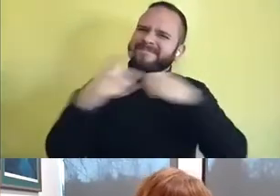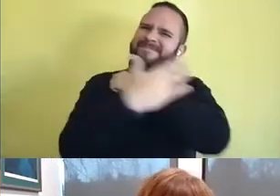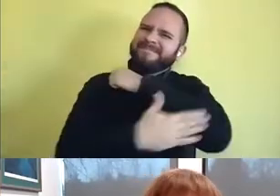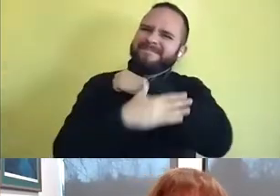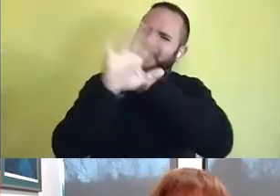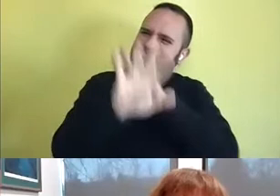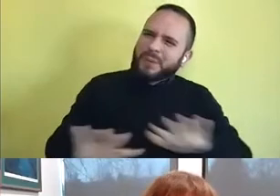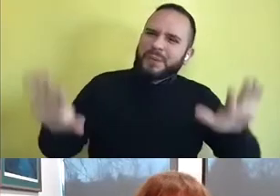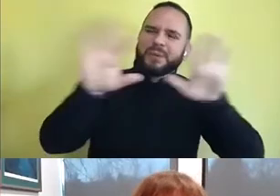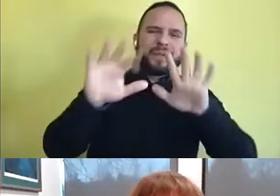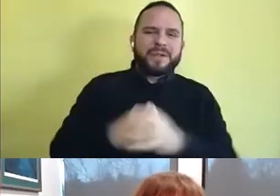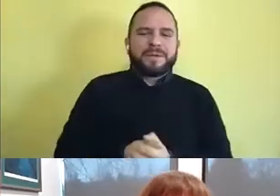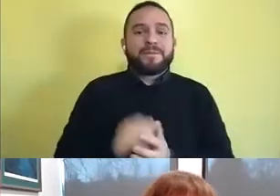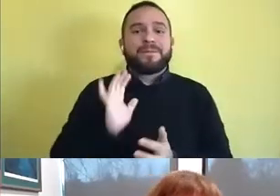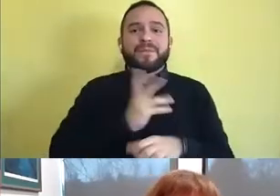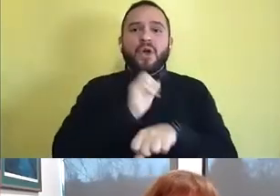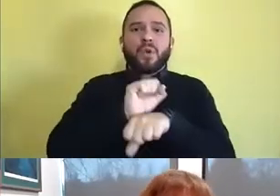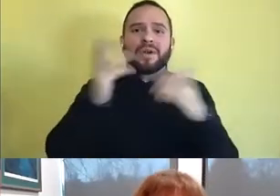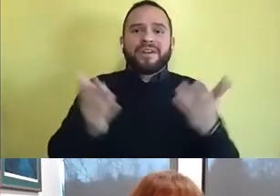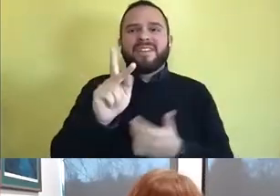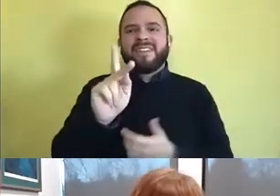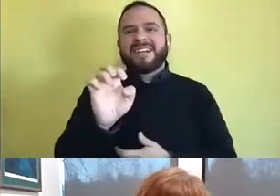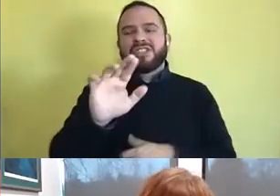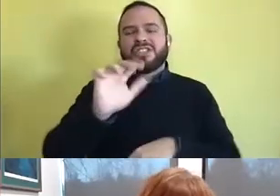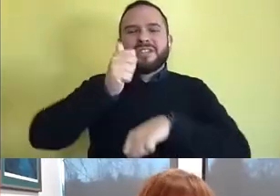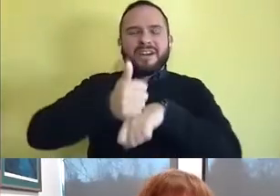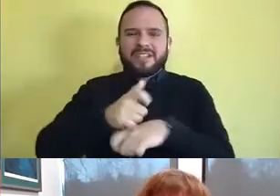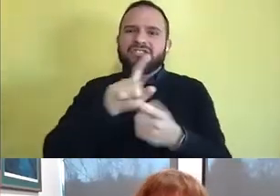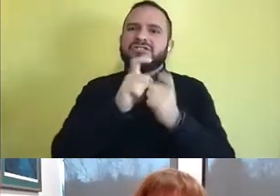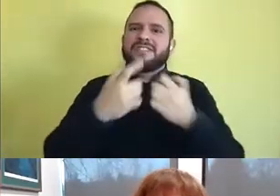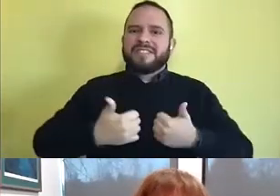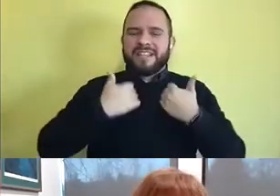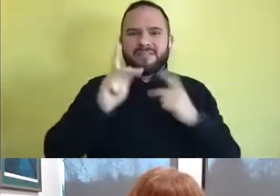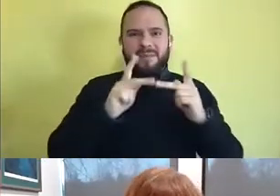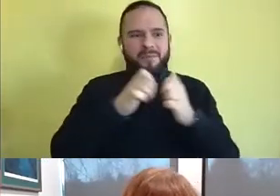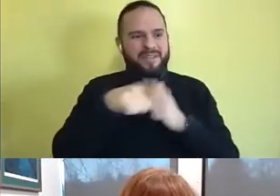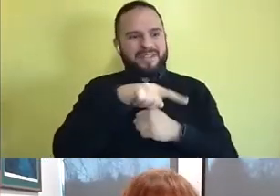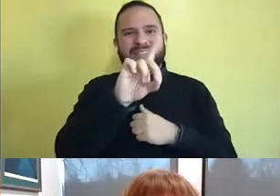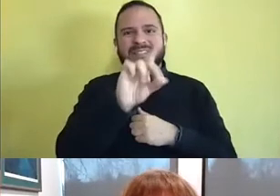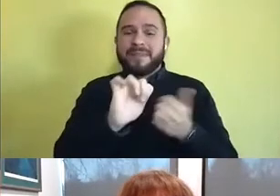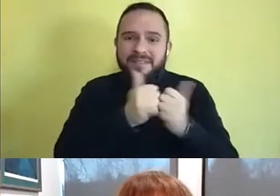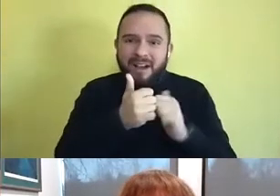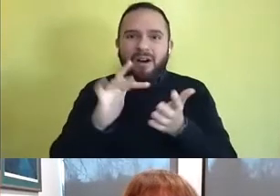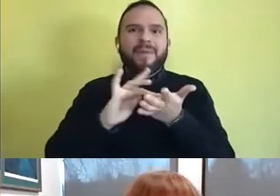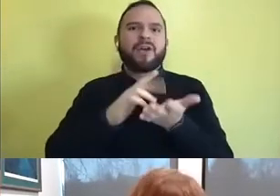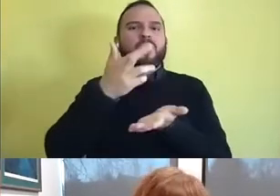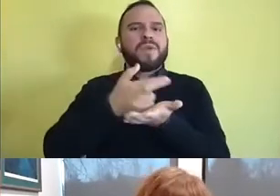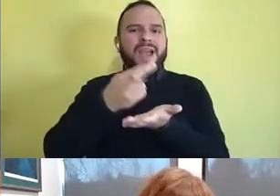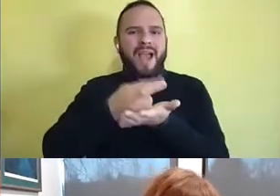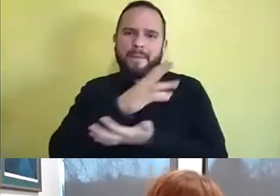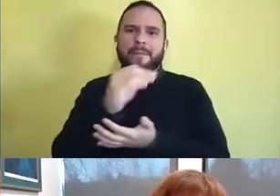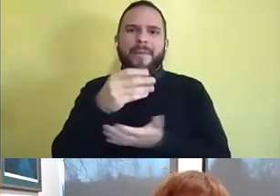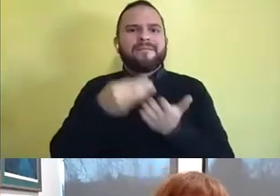audience. Our work at Kessler Foundation changes the lives of people with disabilities through medical rehabilitation and funding